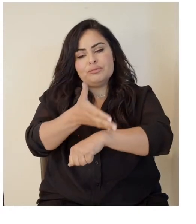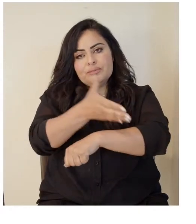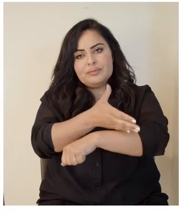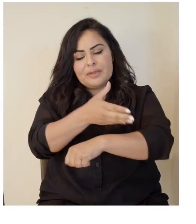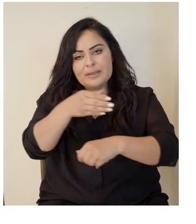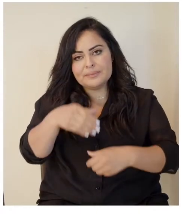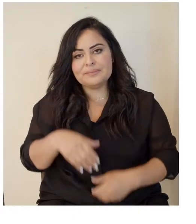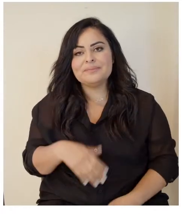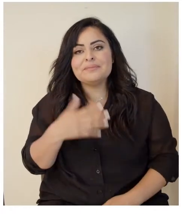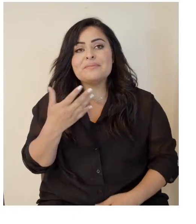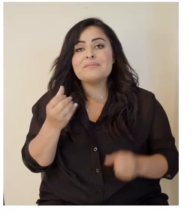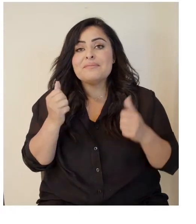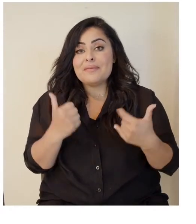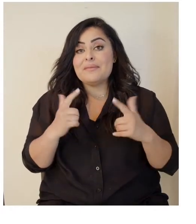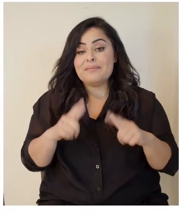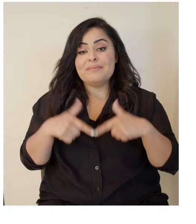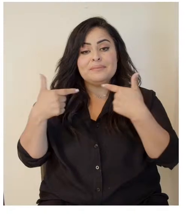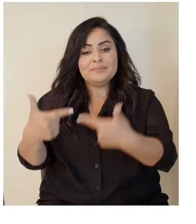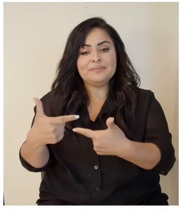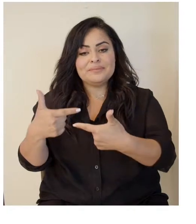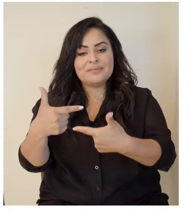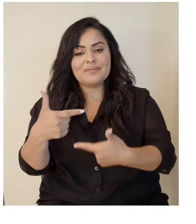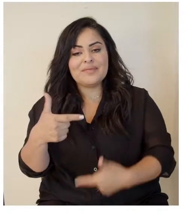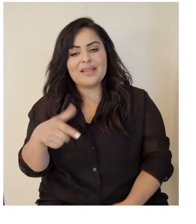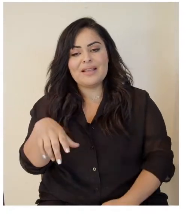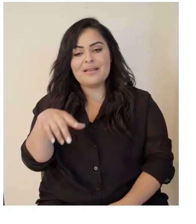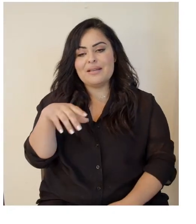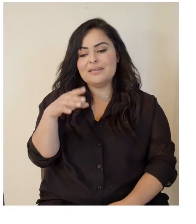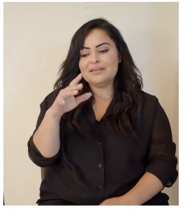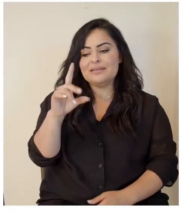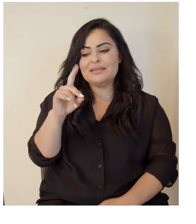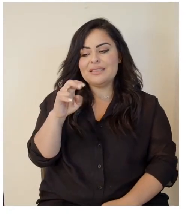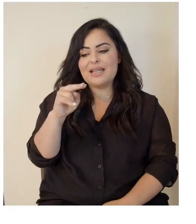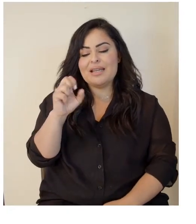the flanks. So with that, I'll turn it over to fire behavior. Dennis Burns.